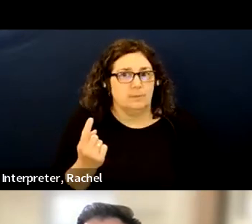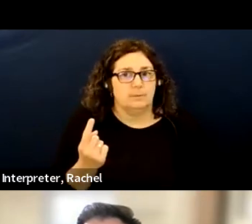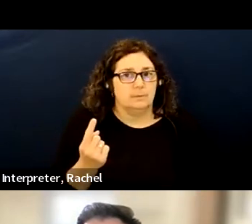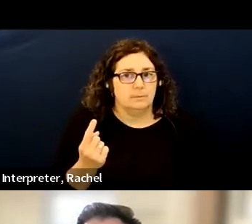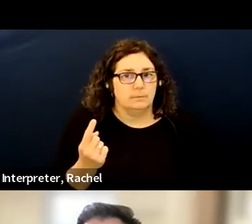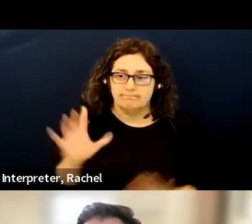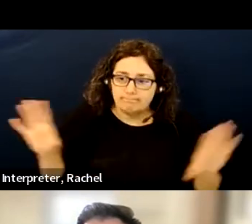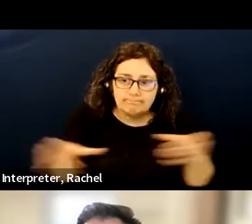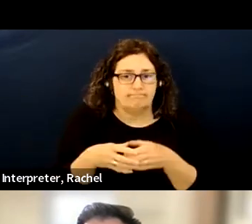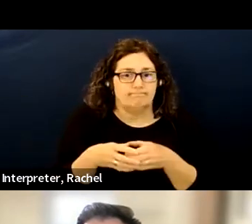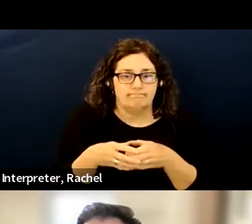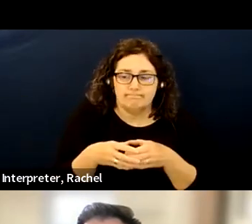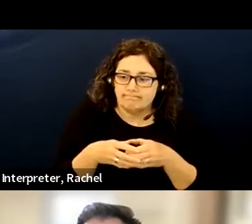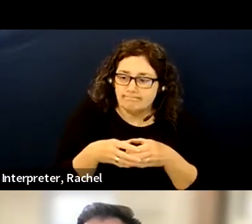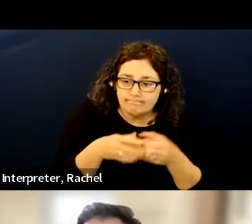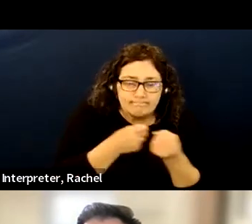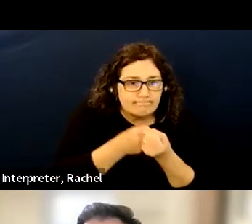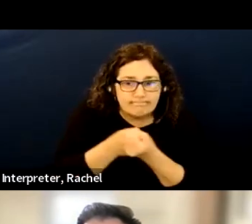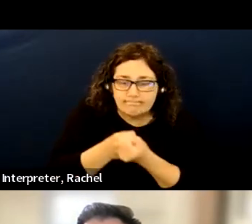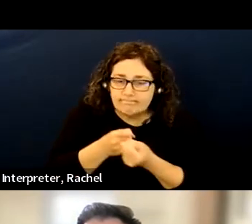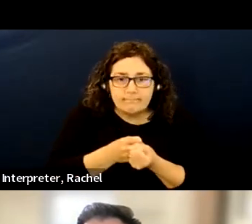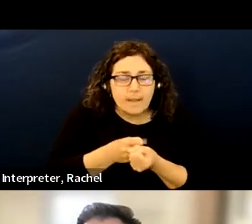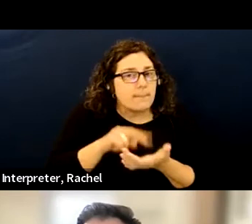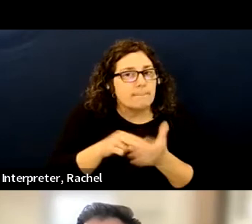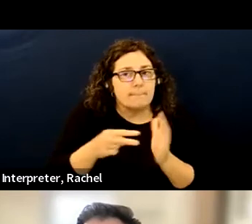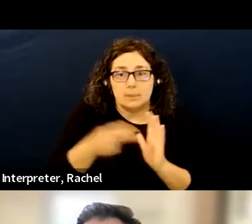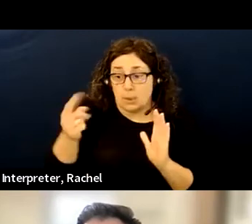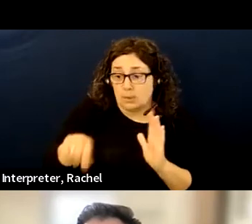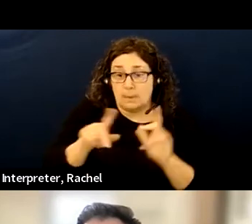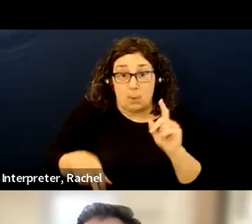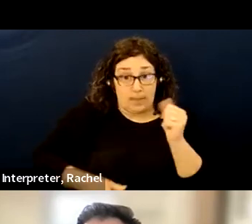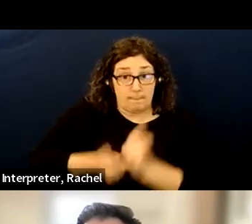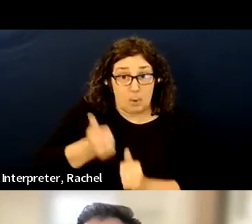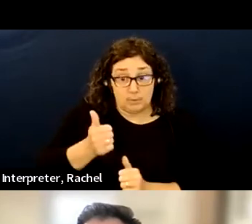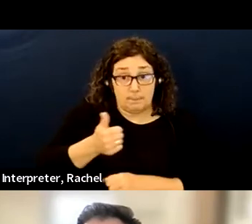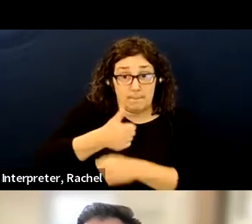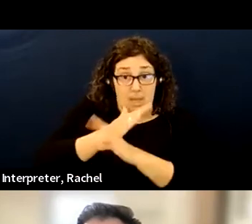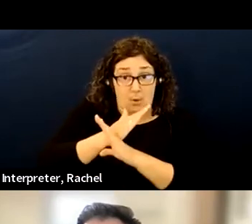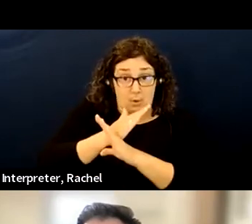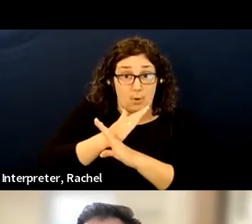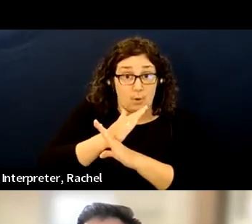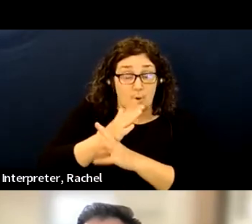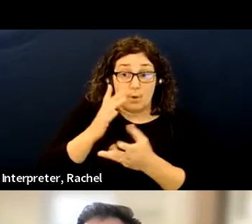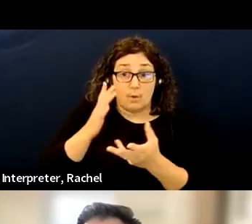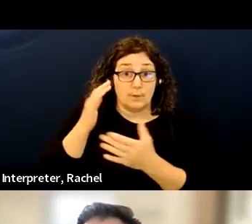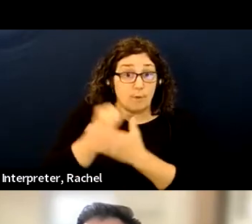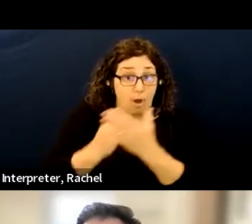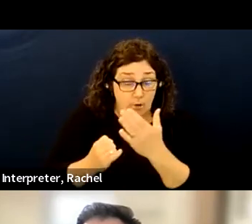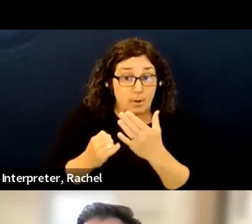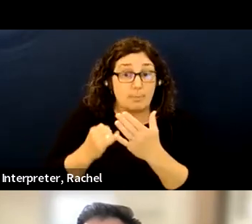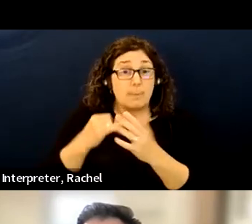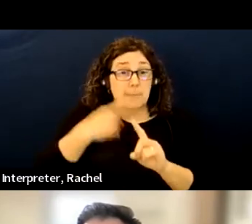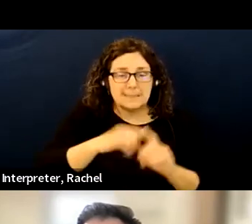community. And that means the people who have had the most barriers to things such as arts, but other things such